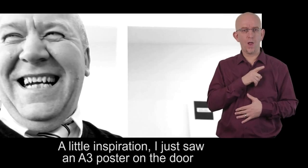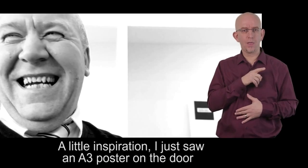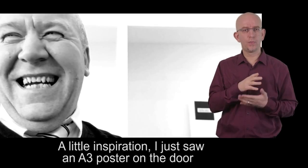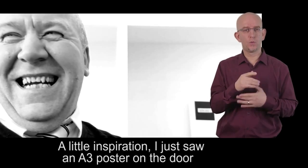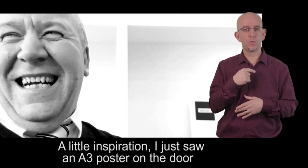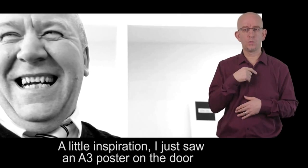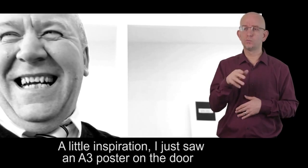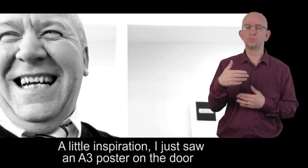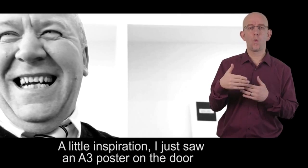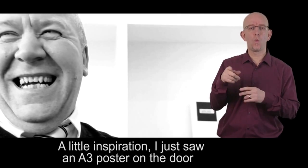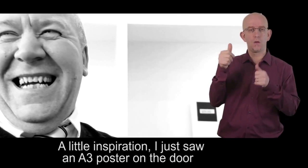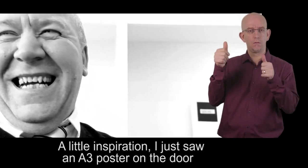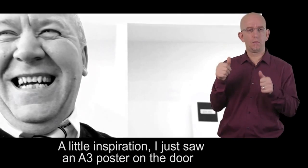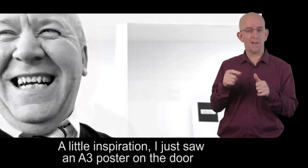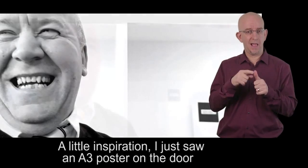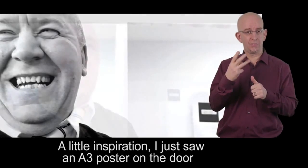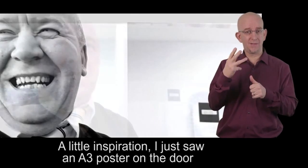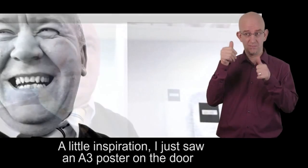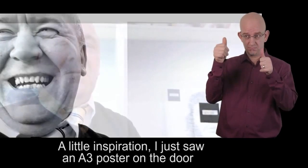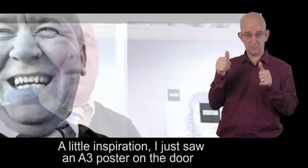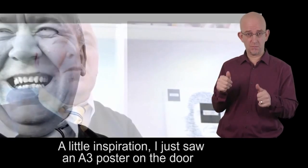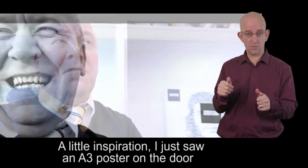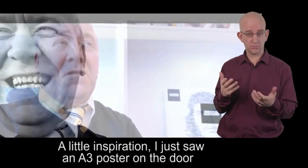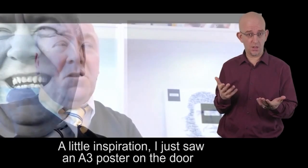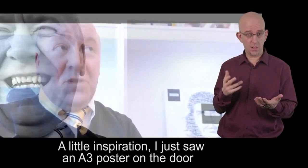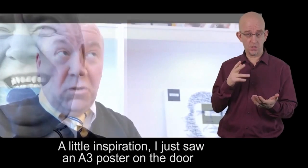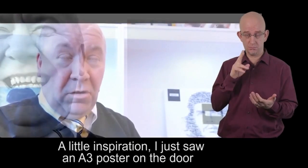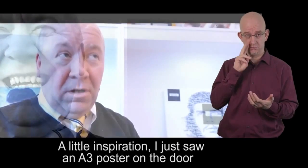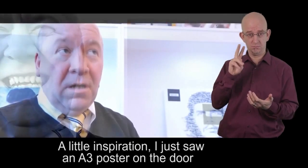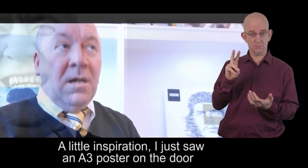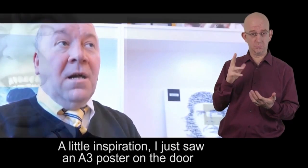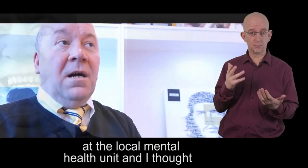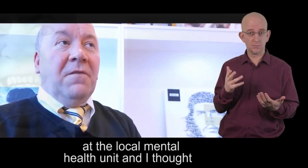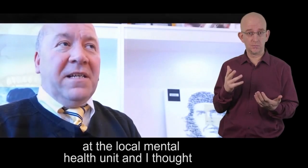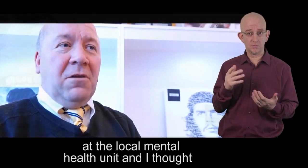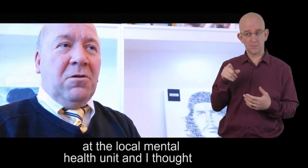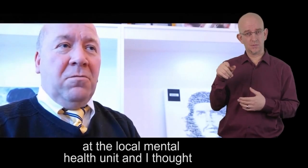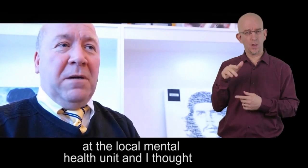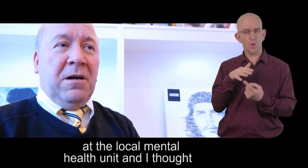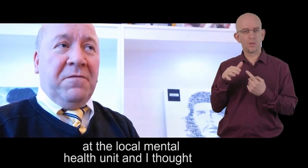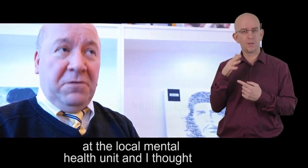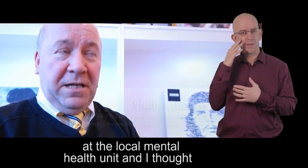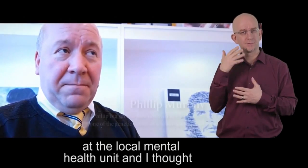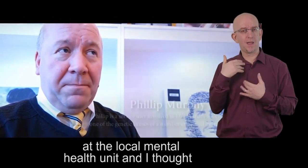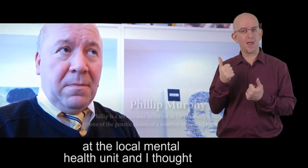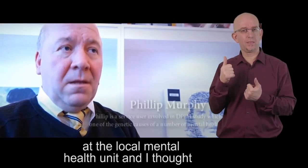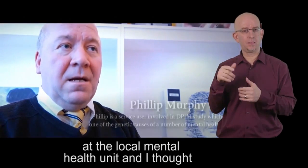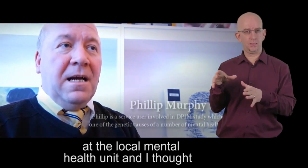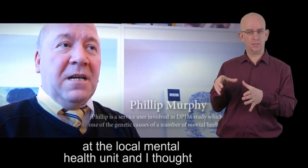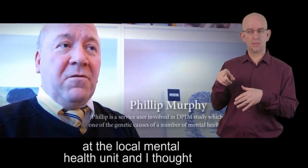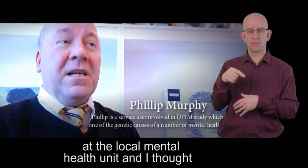sheet of paper on the door of the local mental health unit